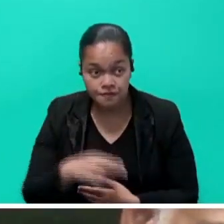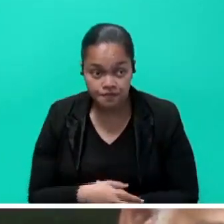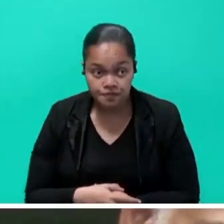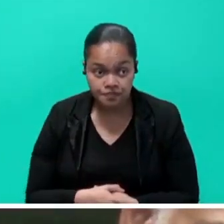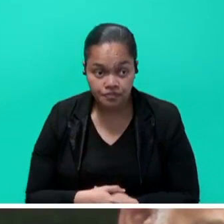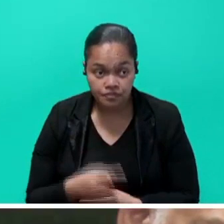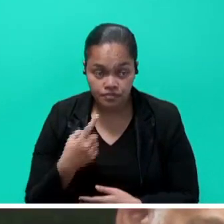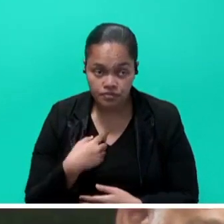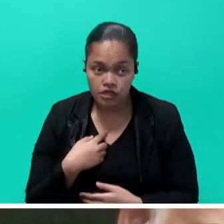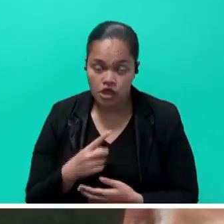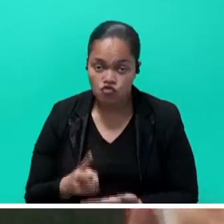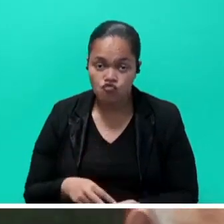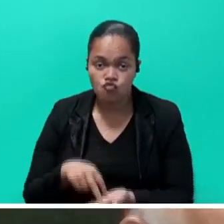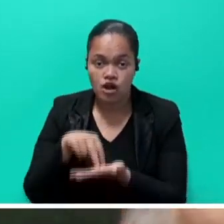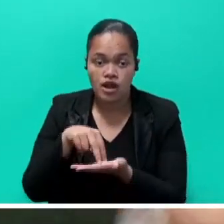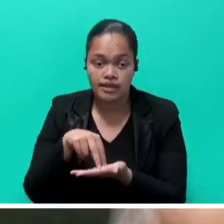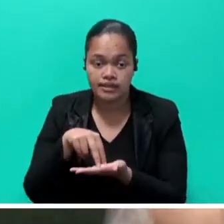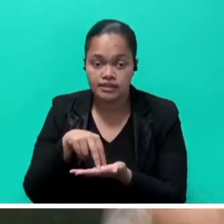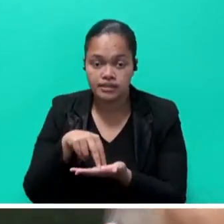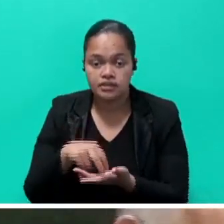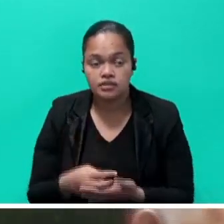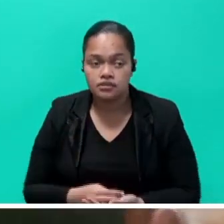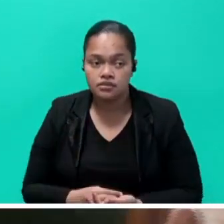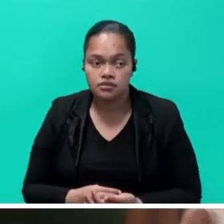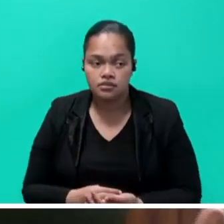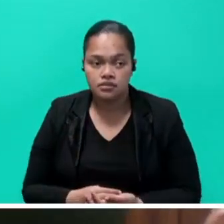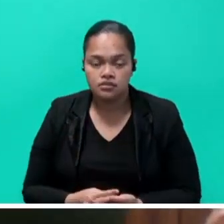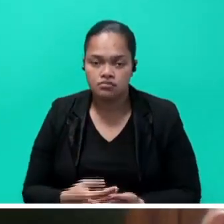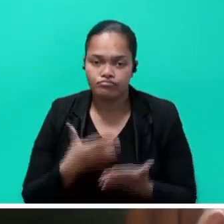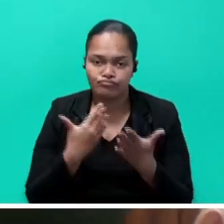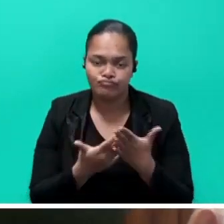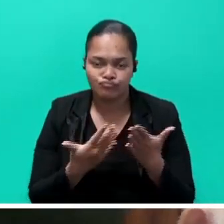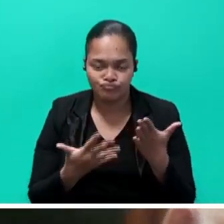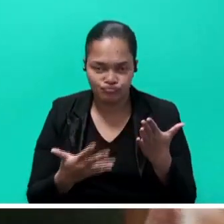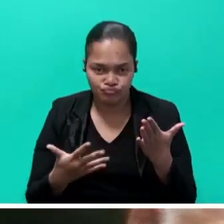I rise to make a ministerial statement